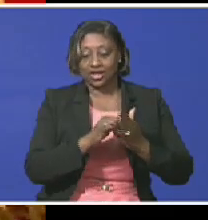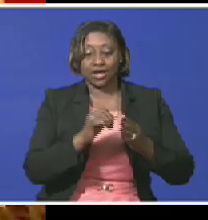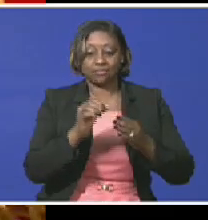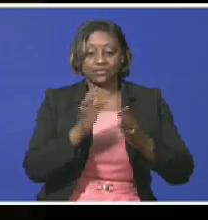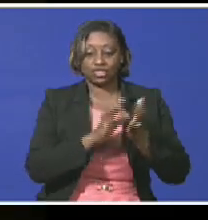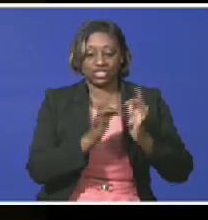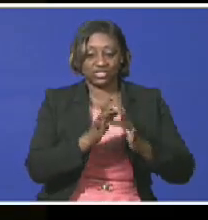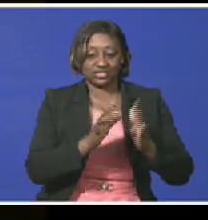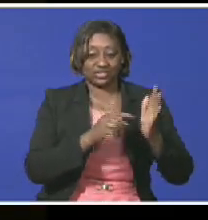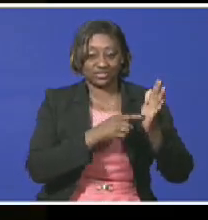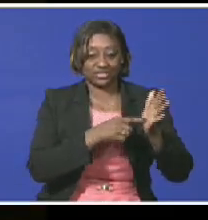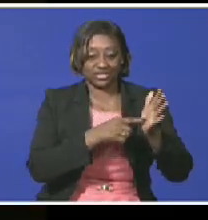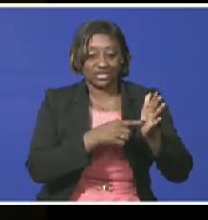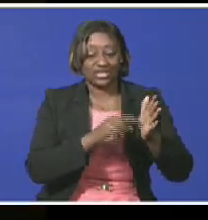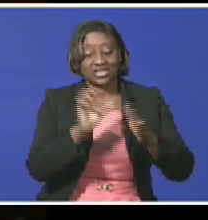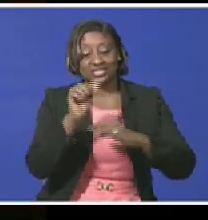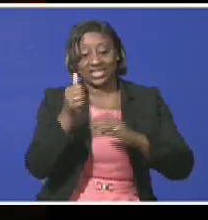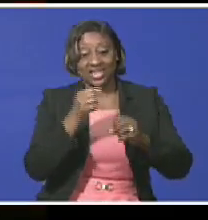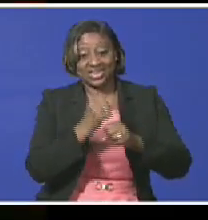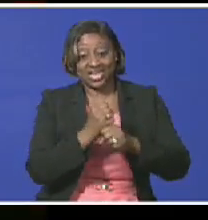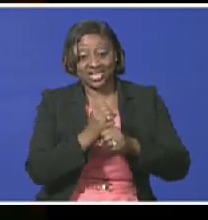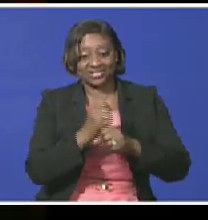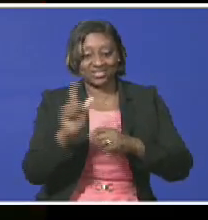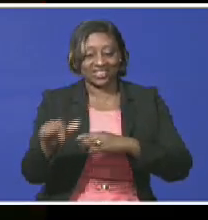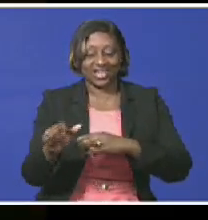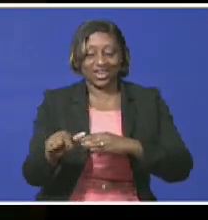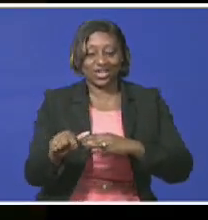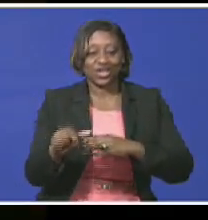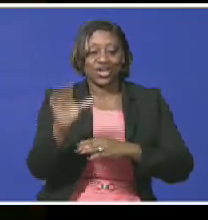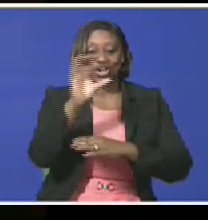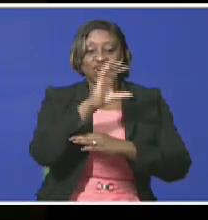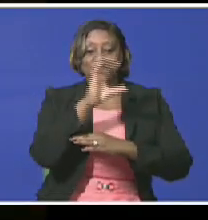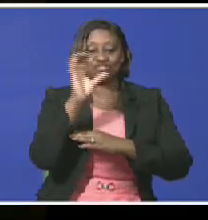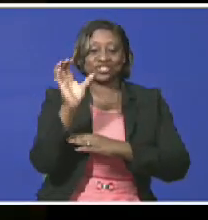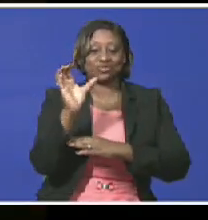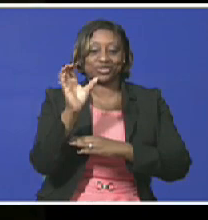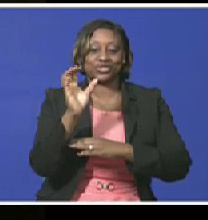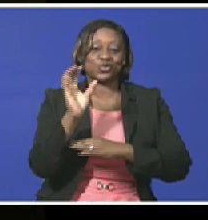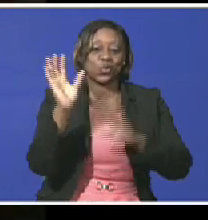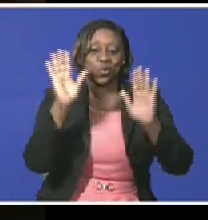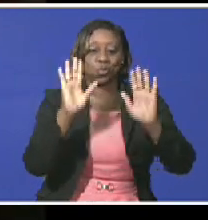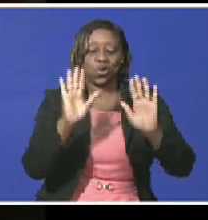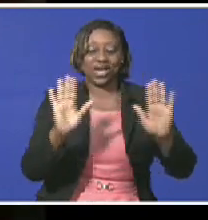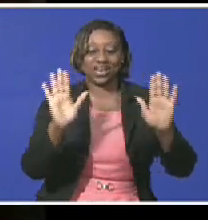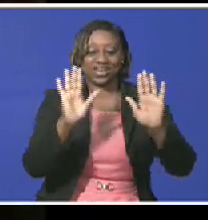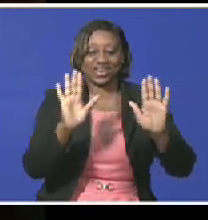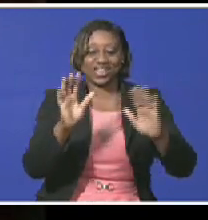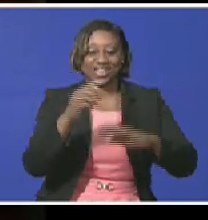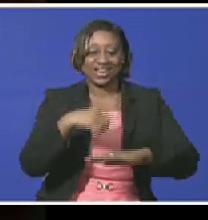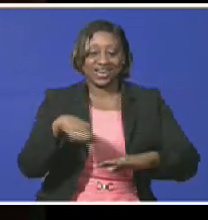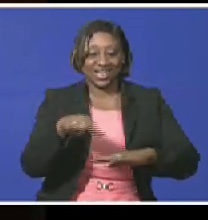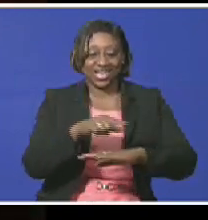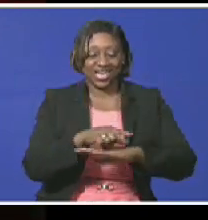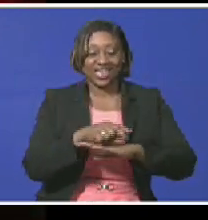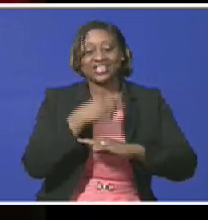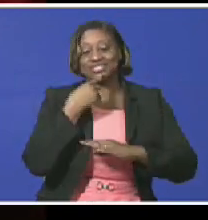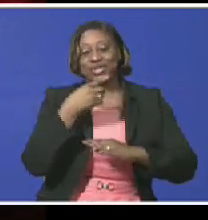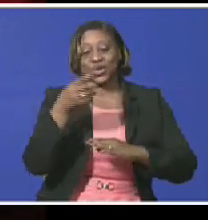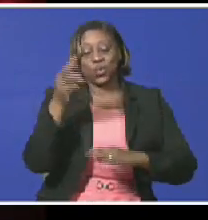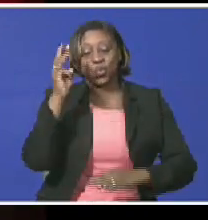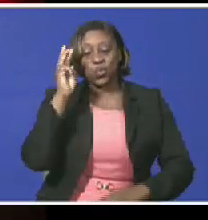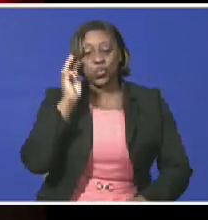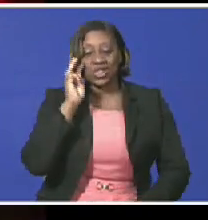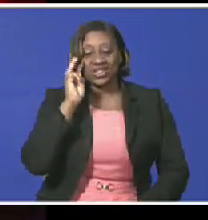Higgs home, and now, 10 years later, it has become a Christmas wonderland. William Higgs may be the mastermind, but his